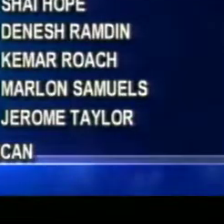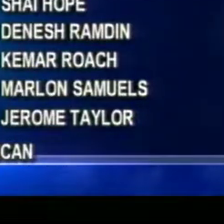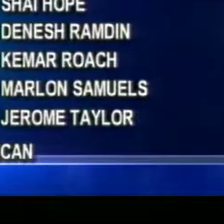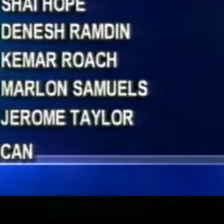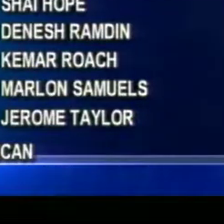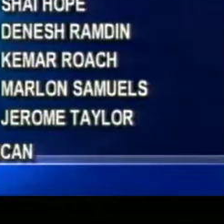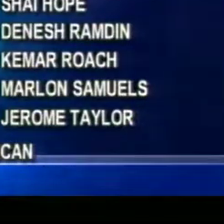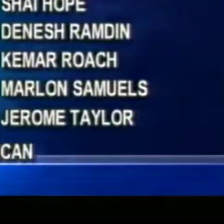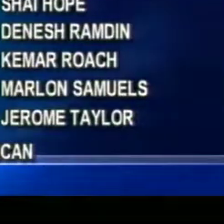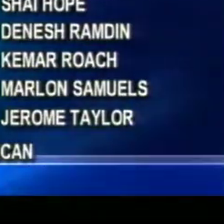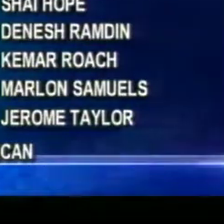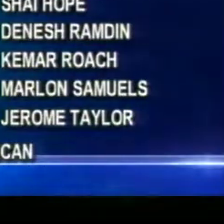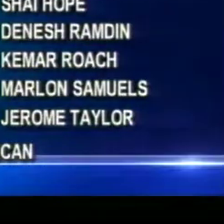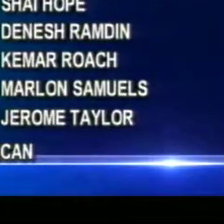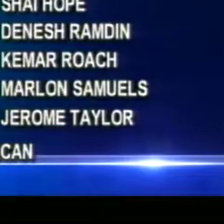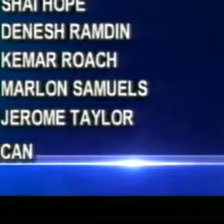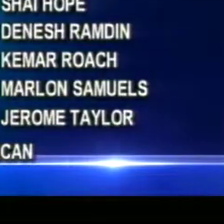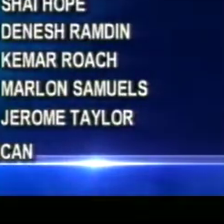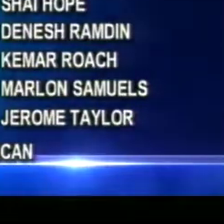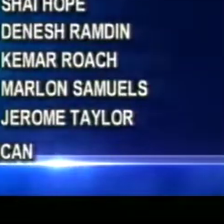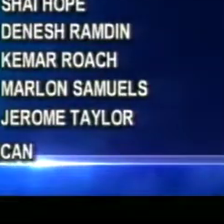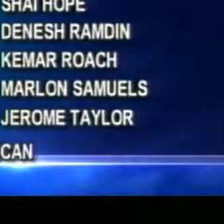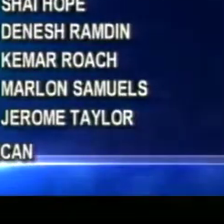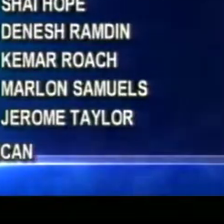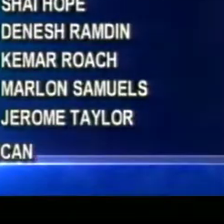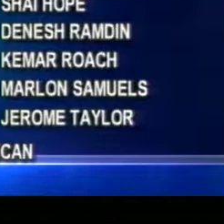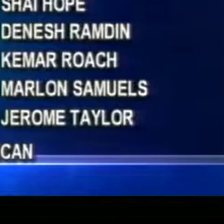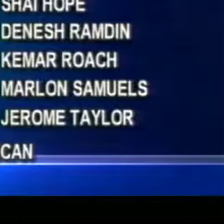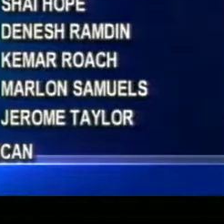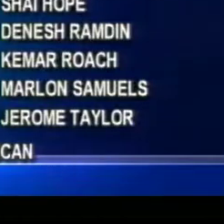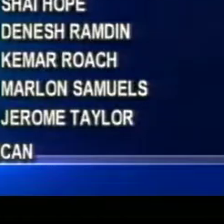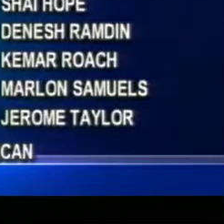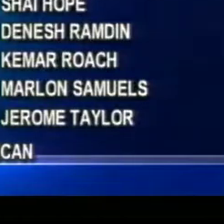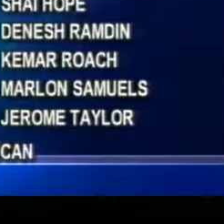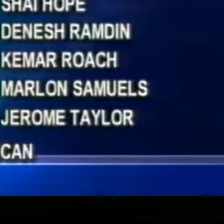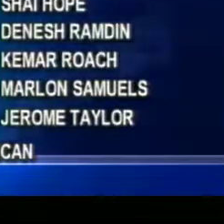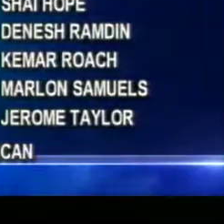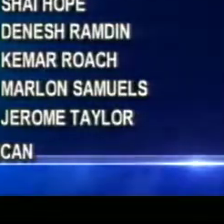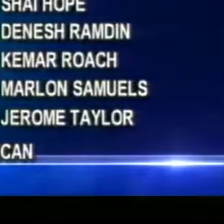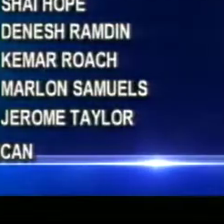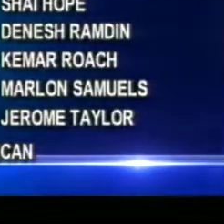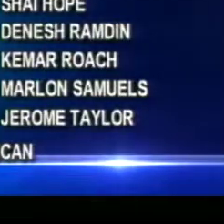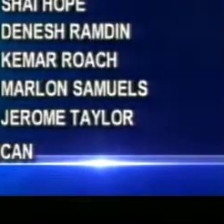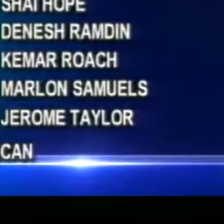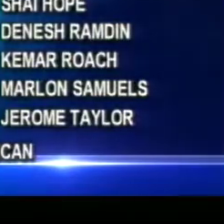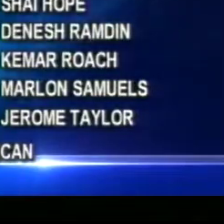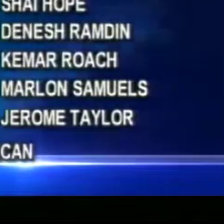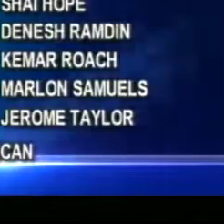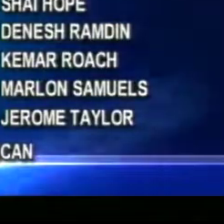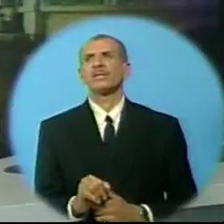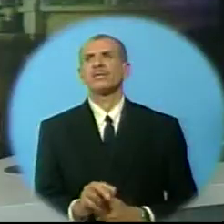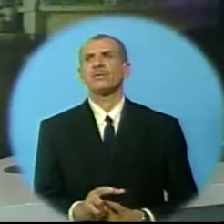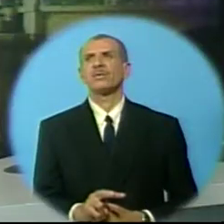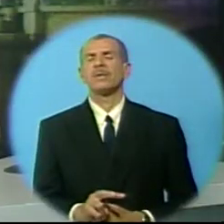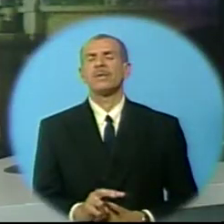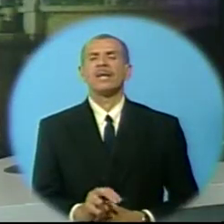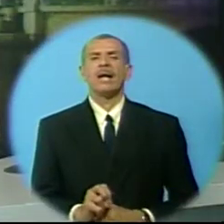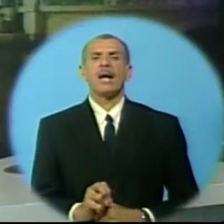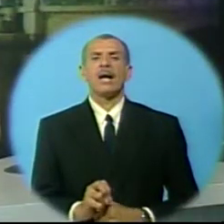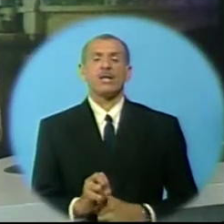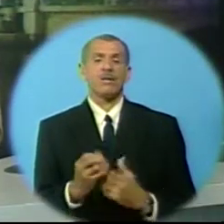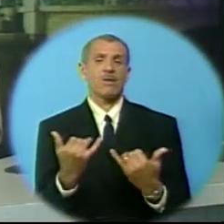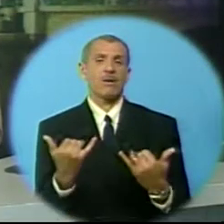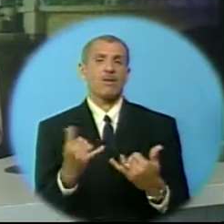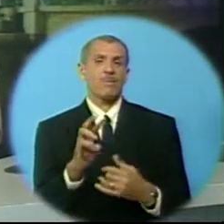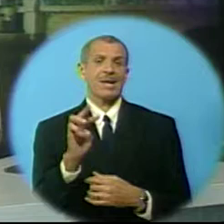are scheduled to arrive in Sri Lanka on October 1st for the 2 tests, along with 3 ODIs and 2 T20s. Now,